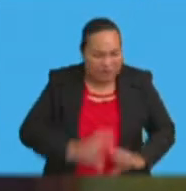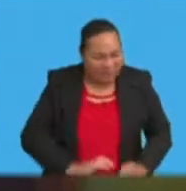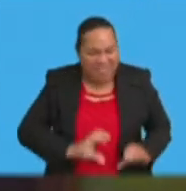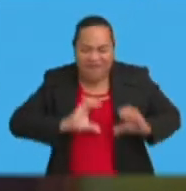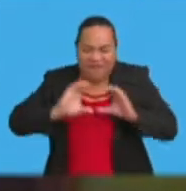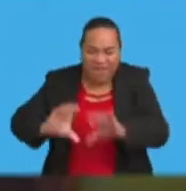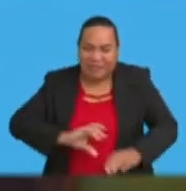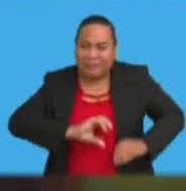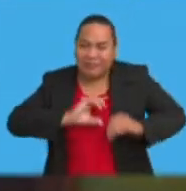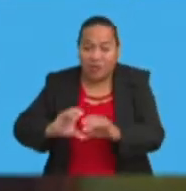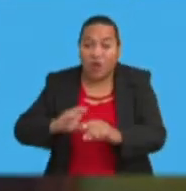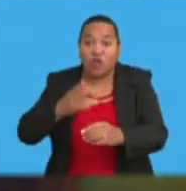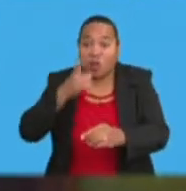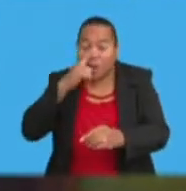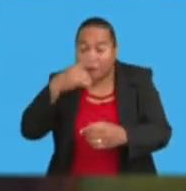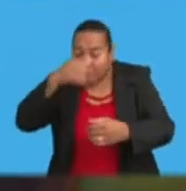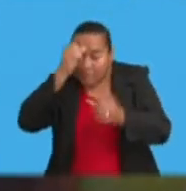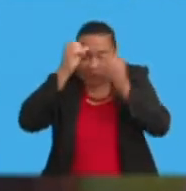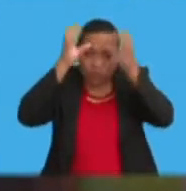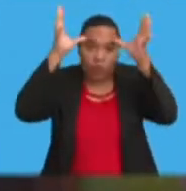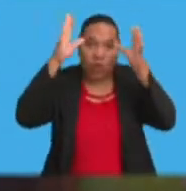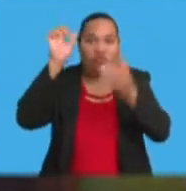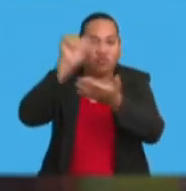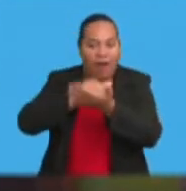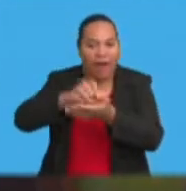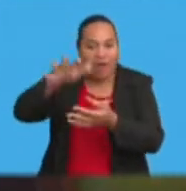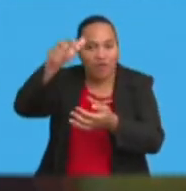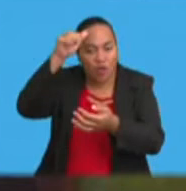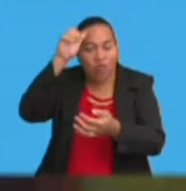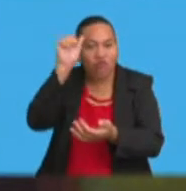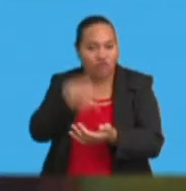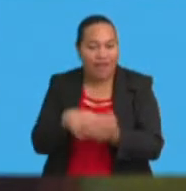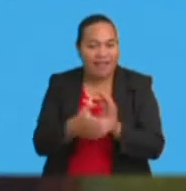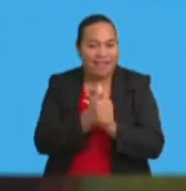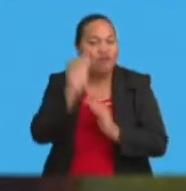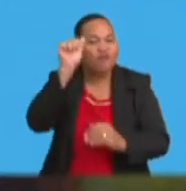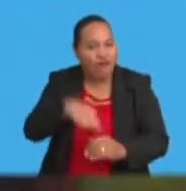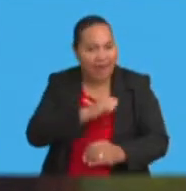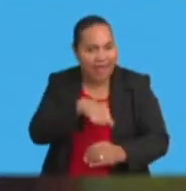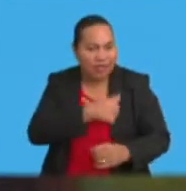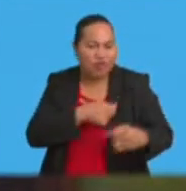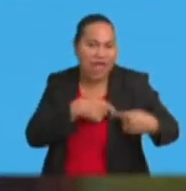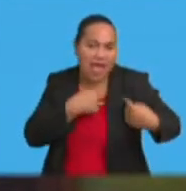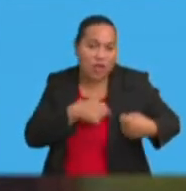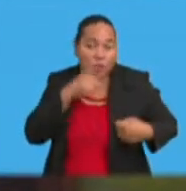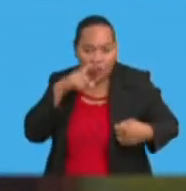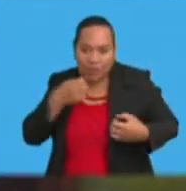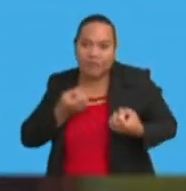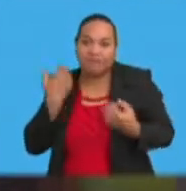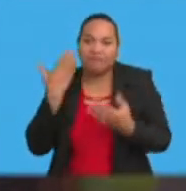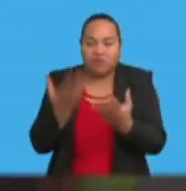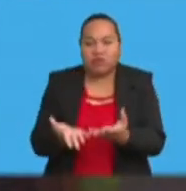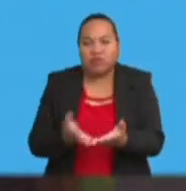so that people come out with the right knowledge, the right skills, and the right attitudes in their heart to be able to deliver when they enter the world of